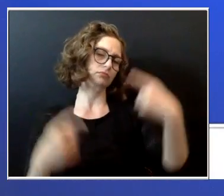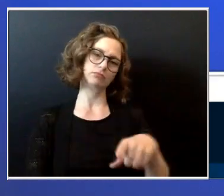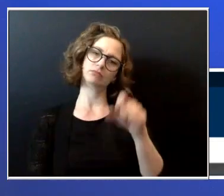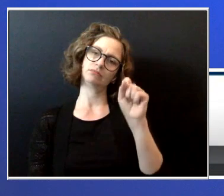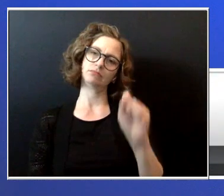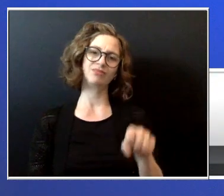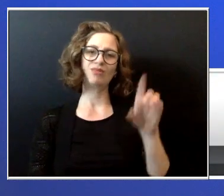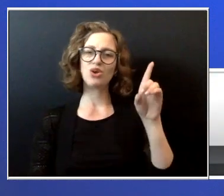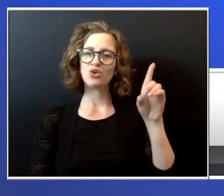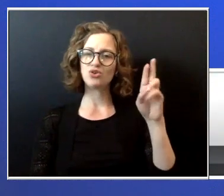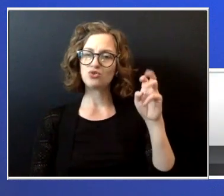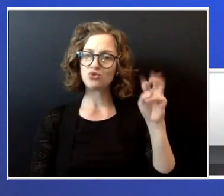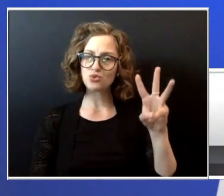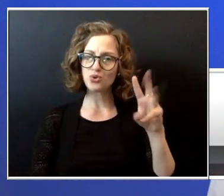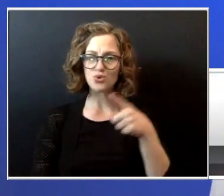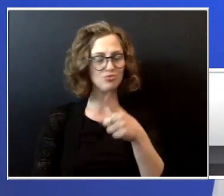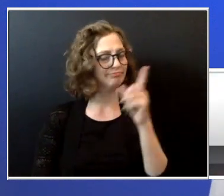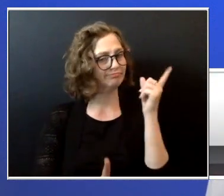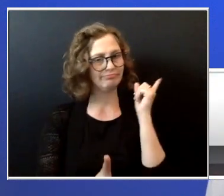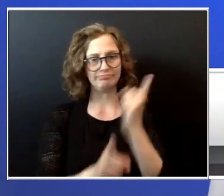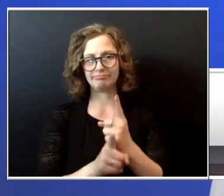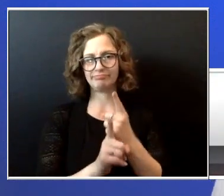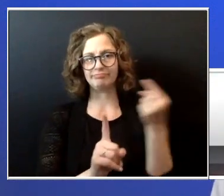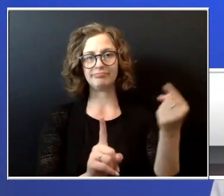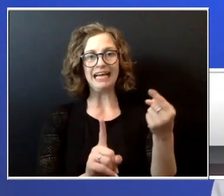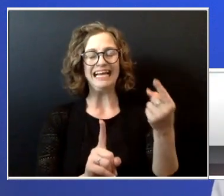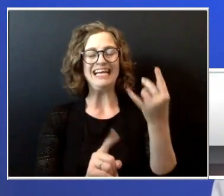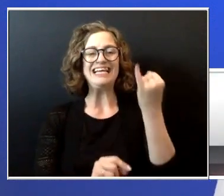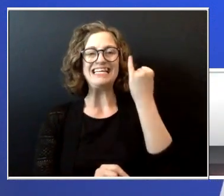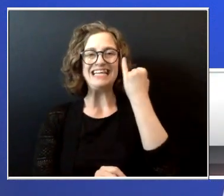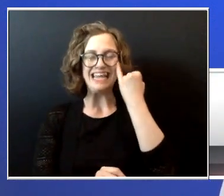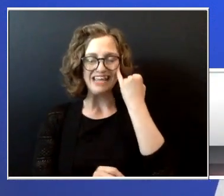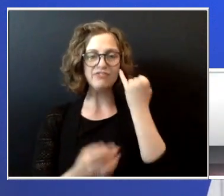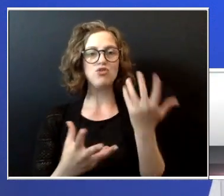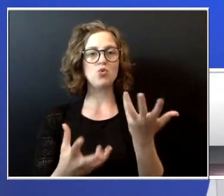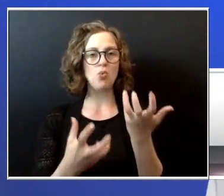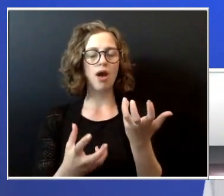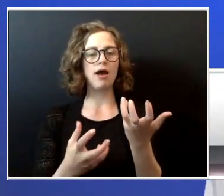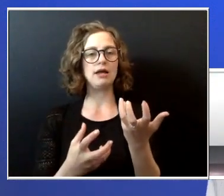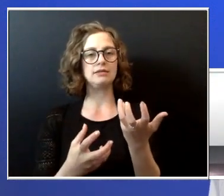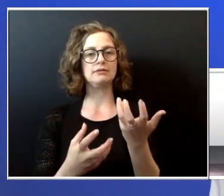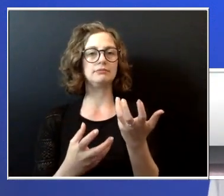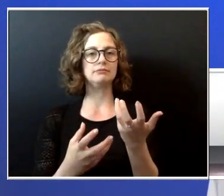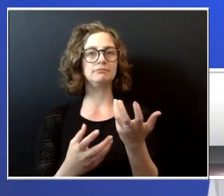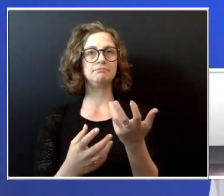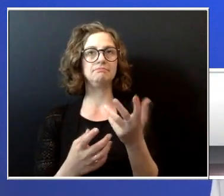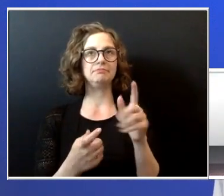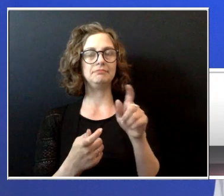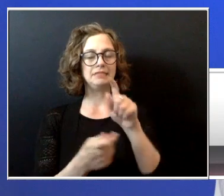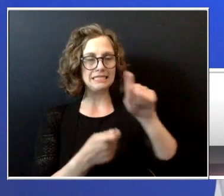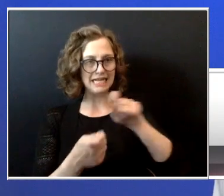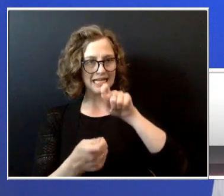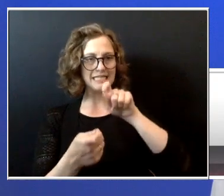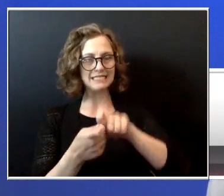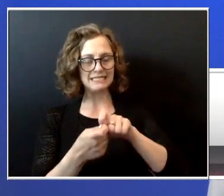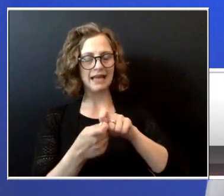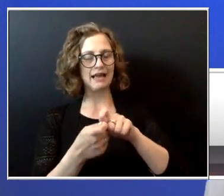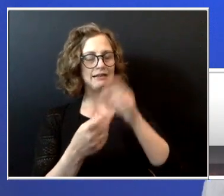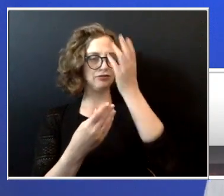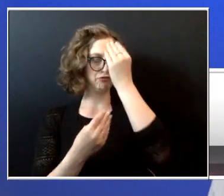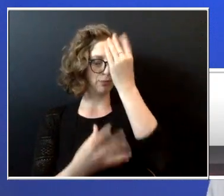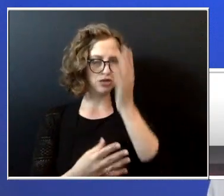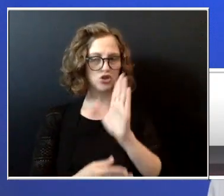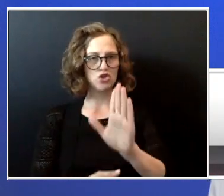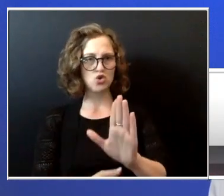head. If you want to be told that you're a marginal candidate or you're a good candidate, and for you an